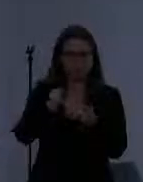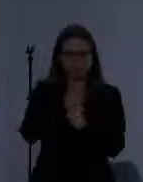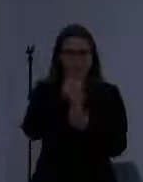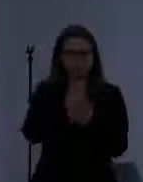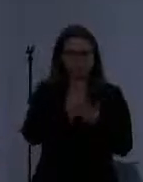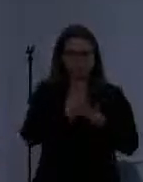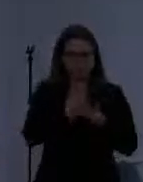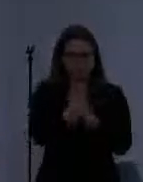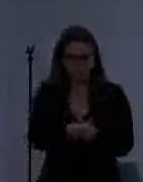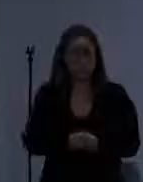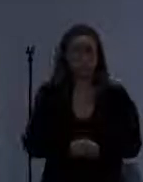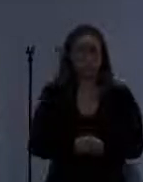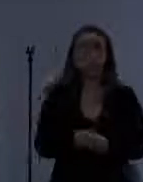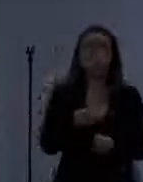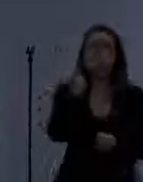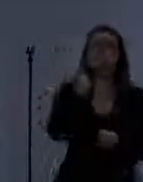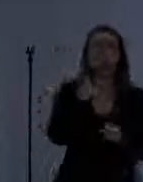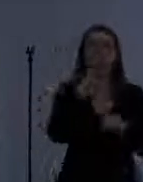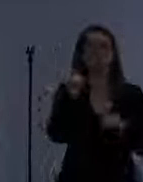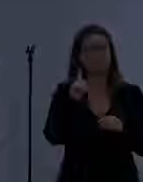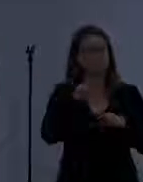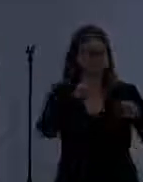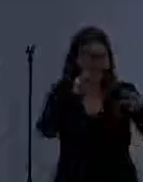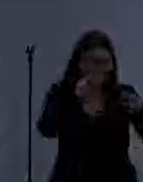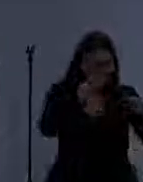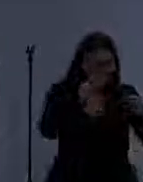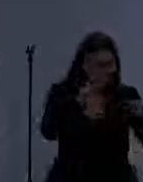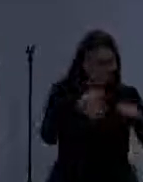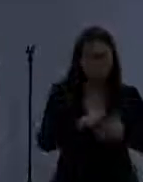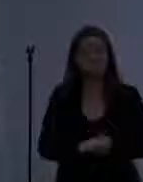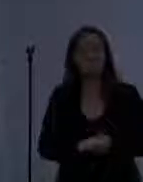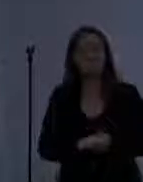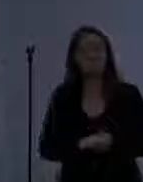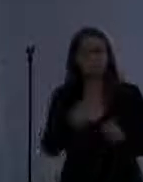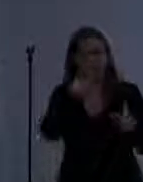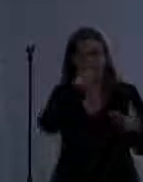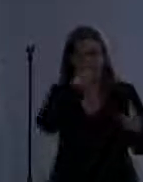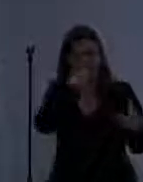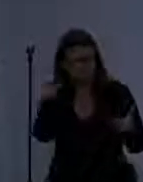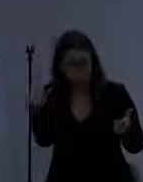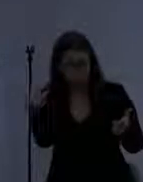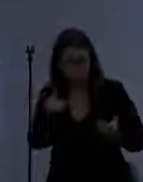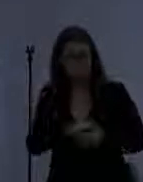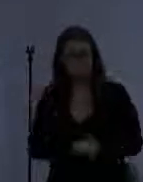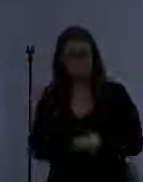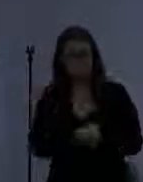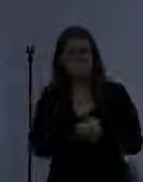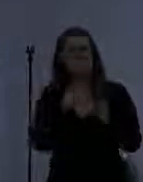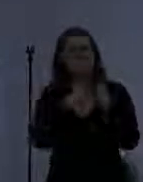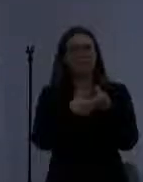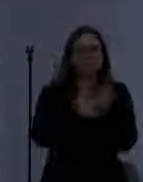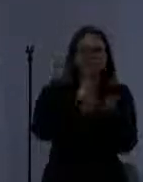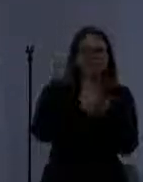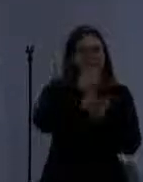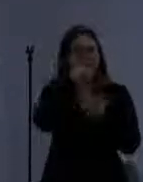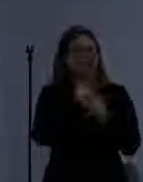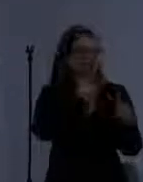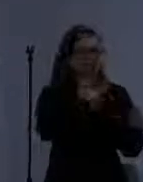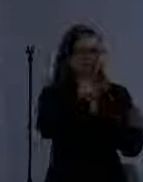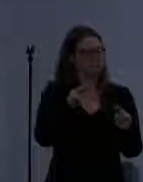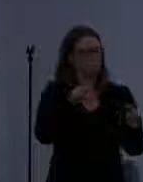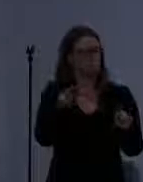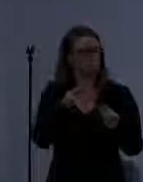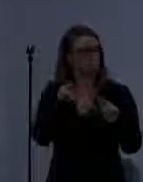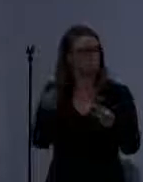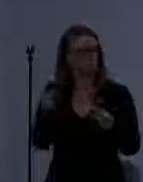part of it is about the education and monitoring that the Commission can do. Mm-hmm. So it's not just about, it's